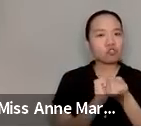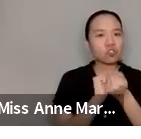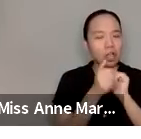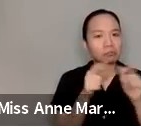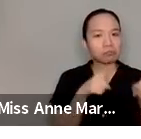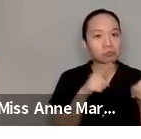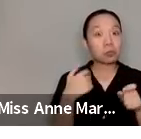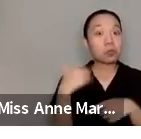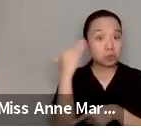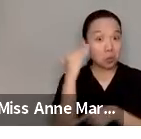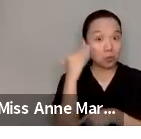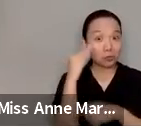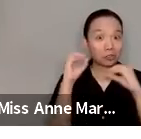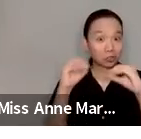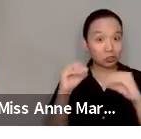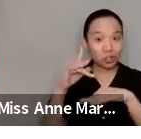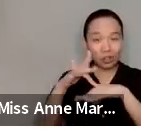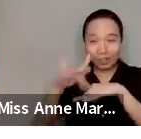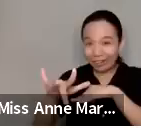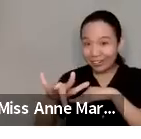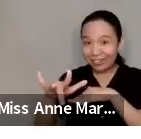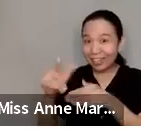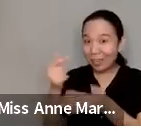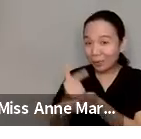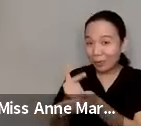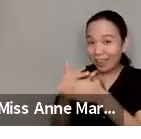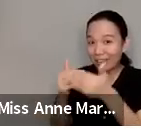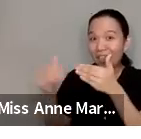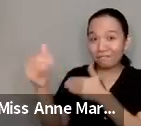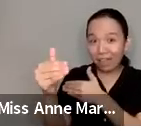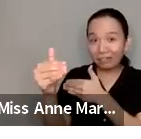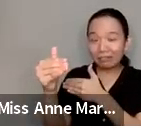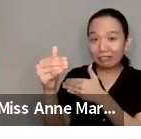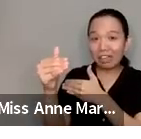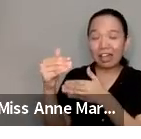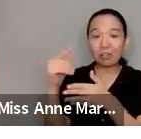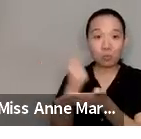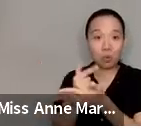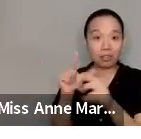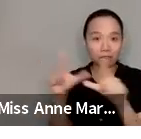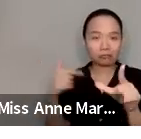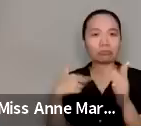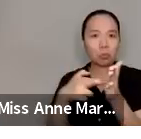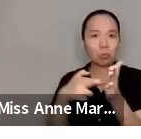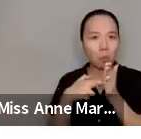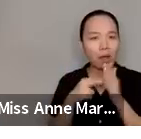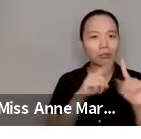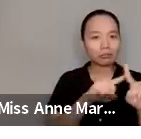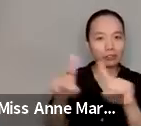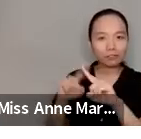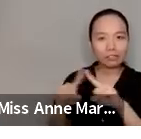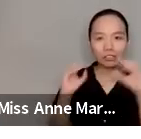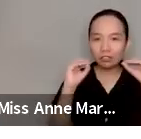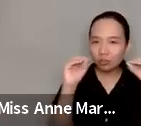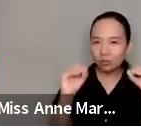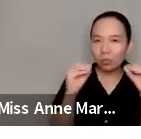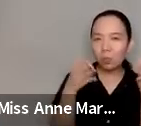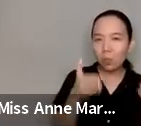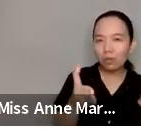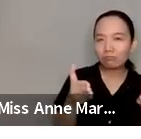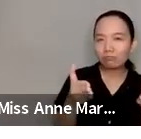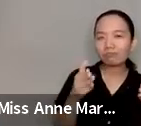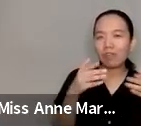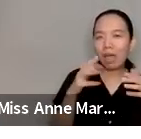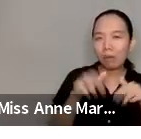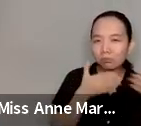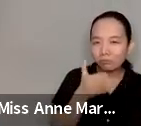well know, teaching early grades and advanced grade levels require different teaching paradigms,